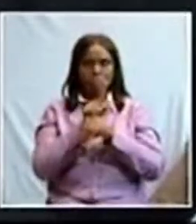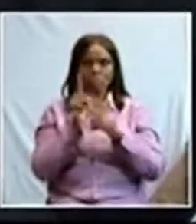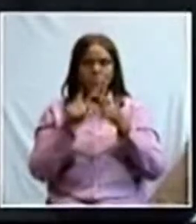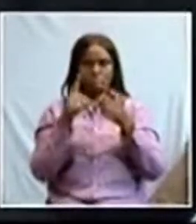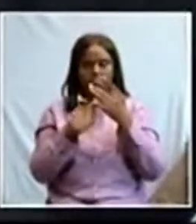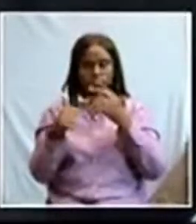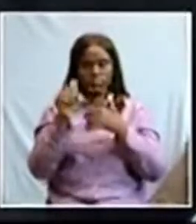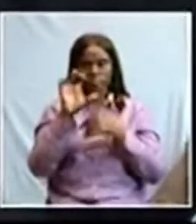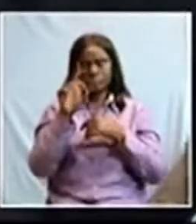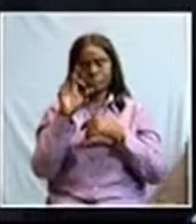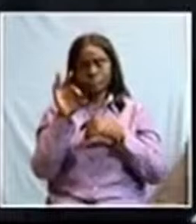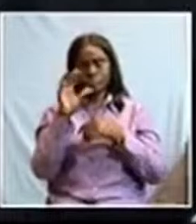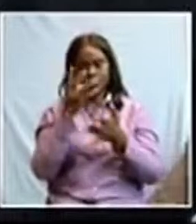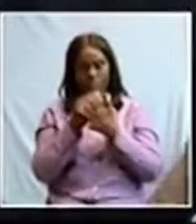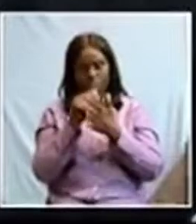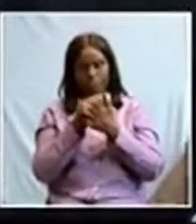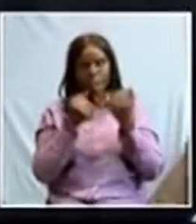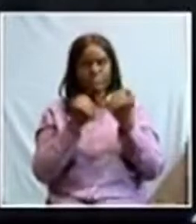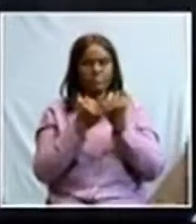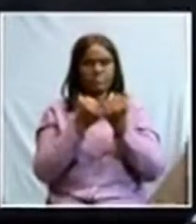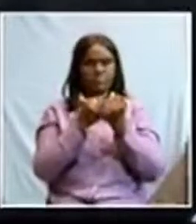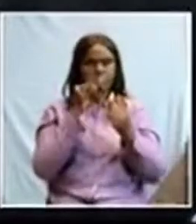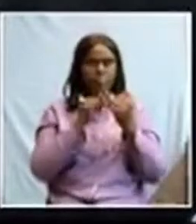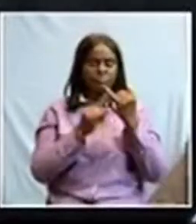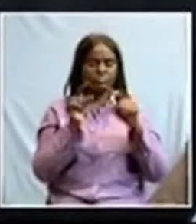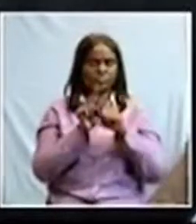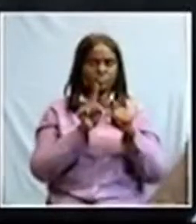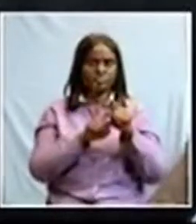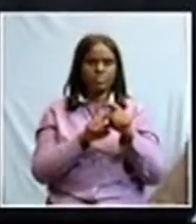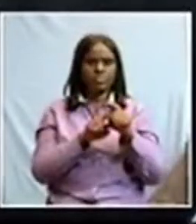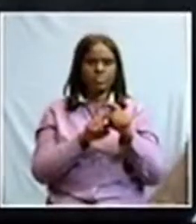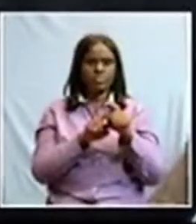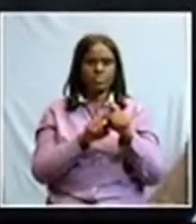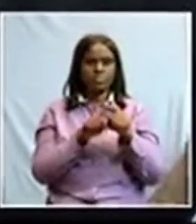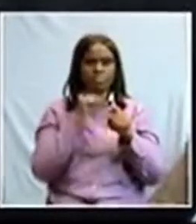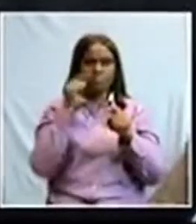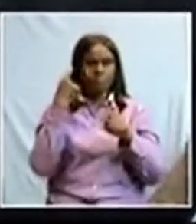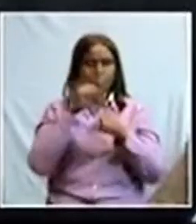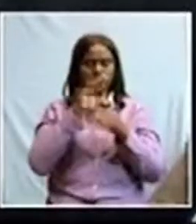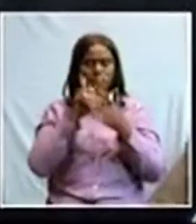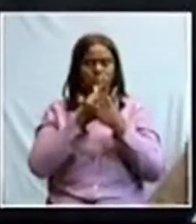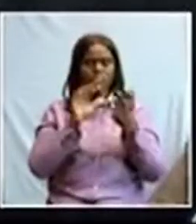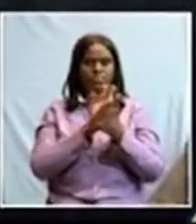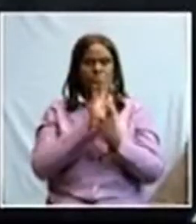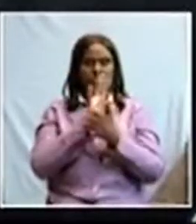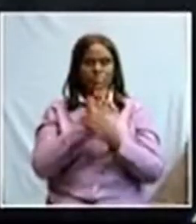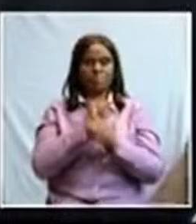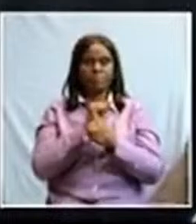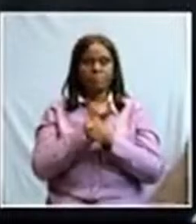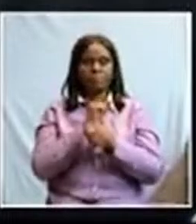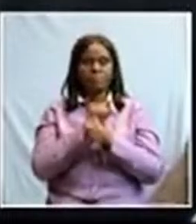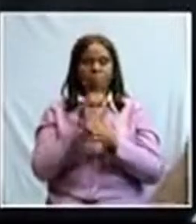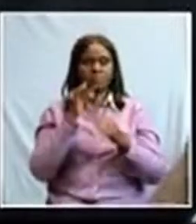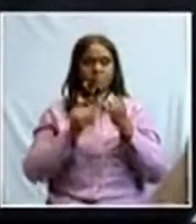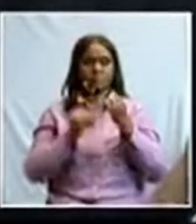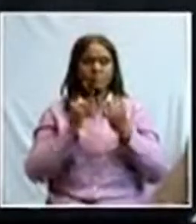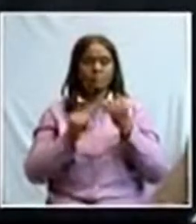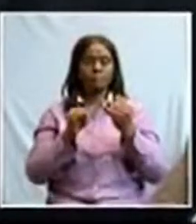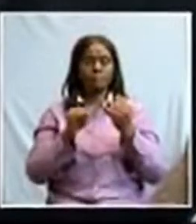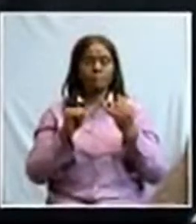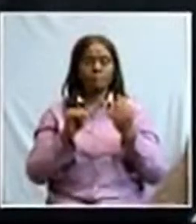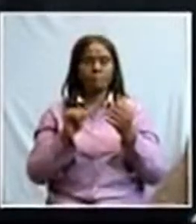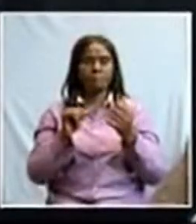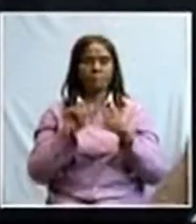was a CDF-funded project, is complete, and there's need for all the paperwork of completion certificates. The completion certificates